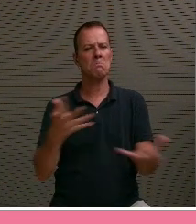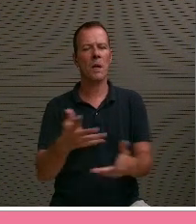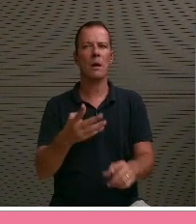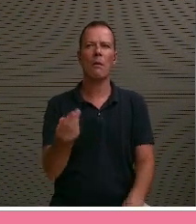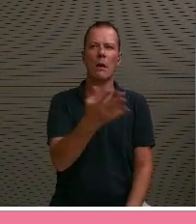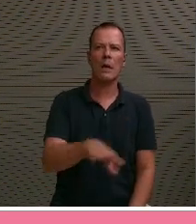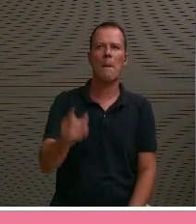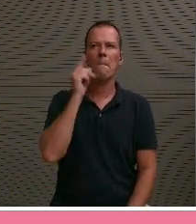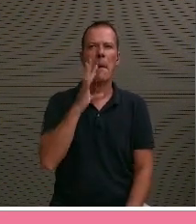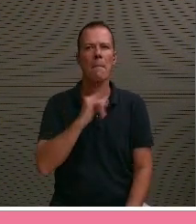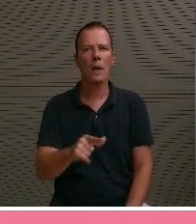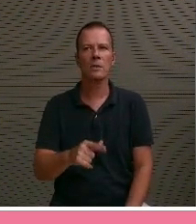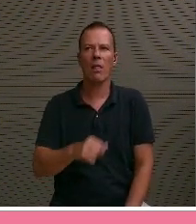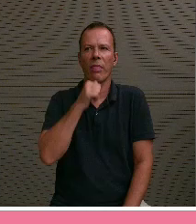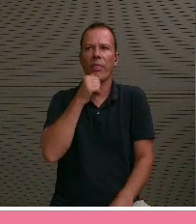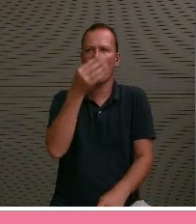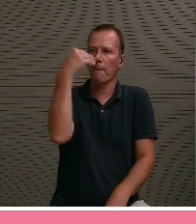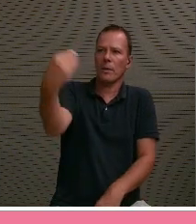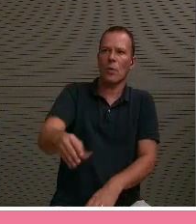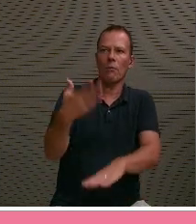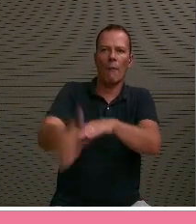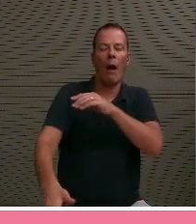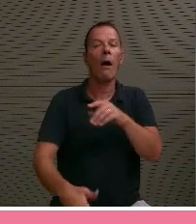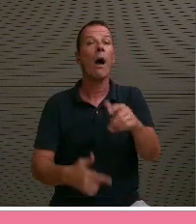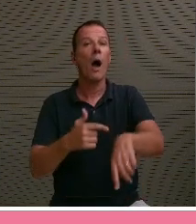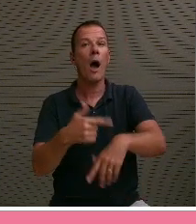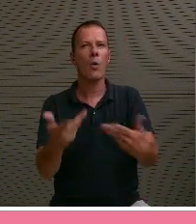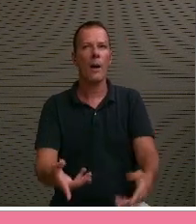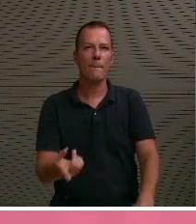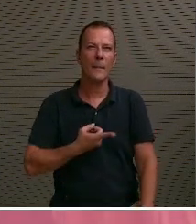away. Well, now I have to tell about Georgetown. In